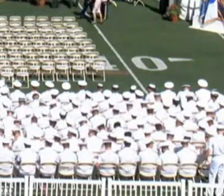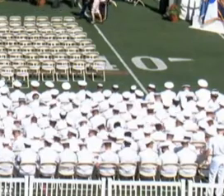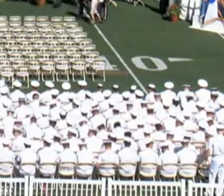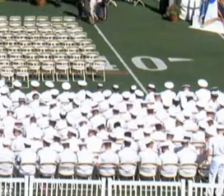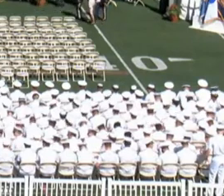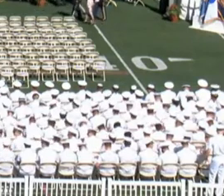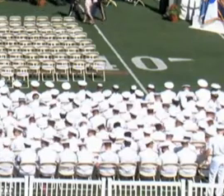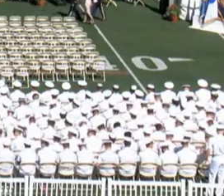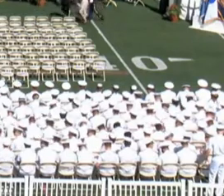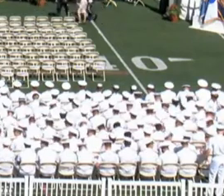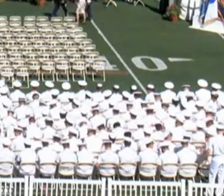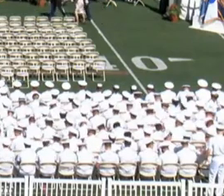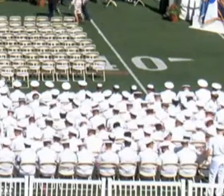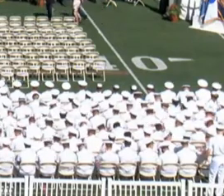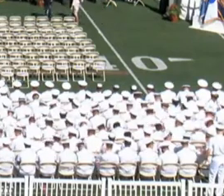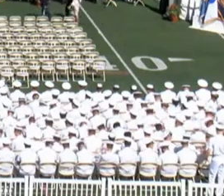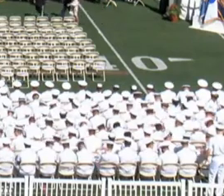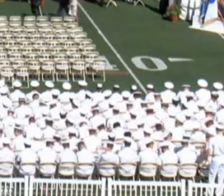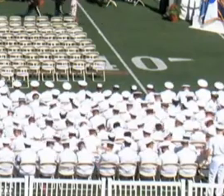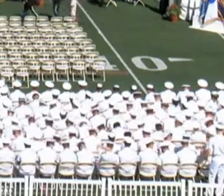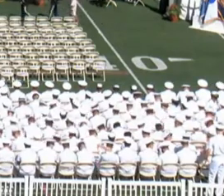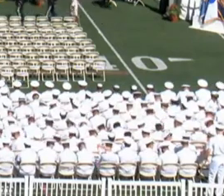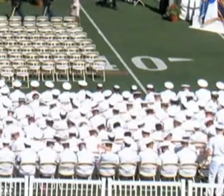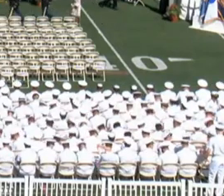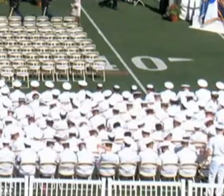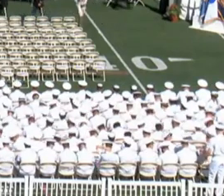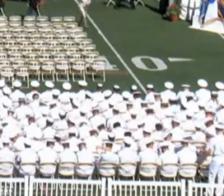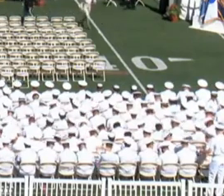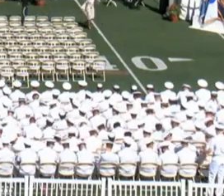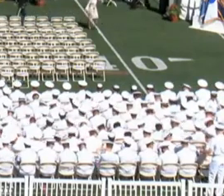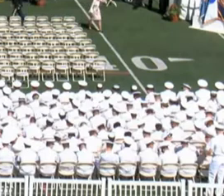The distinguished alumnus speaker will be Nancy Wagner.